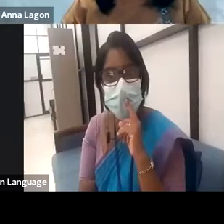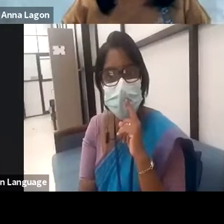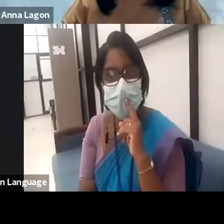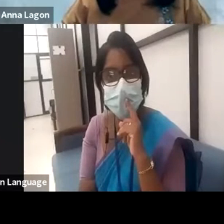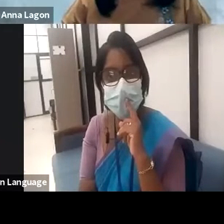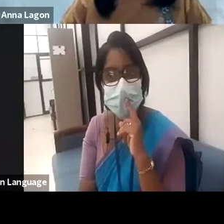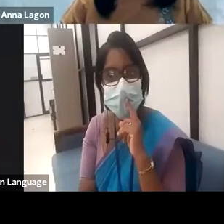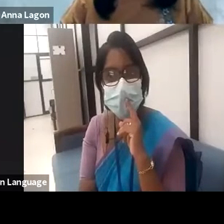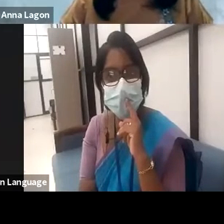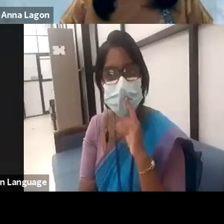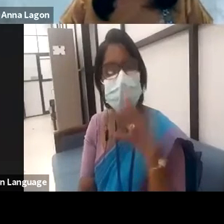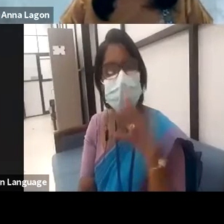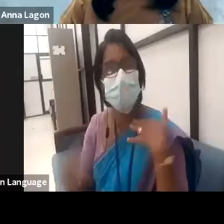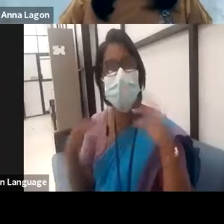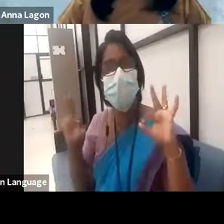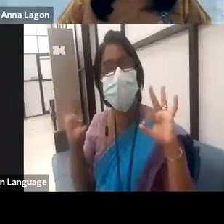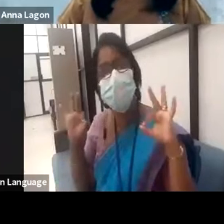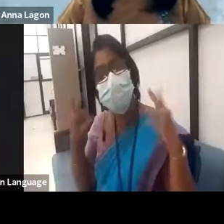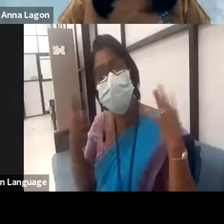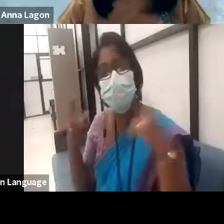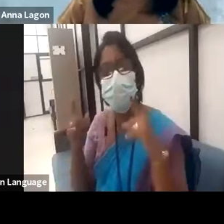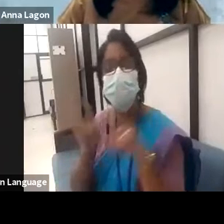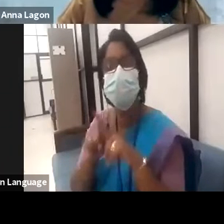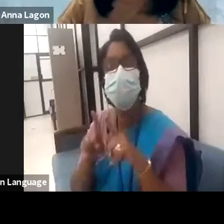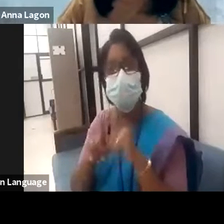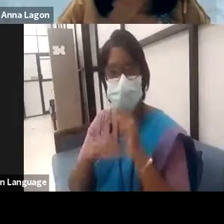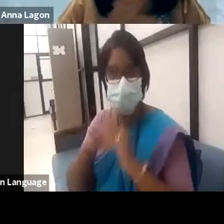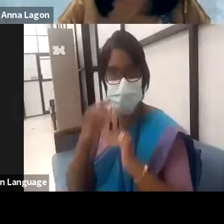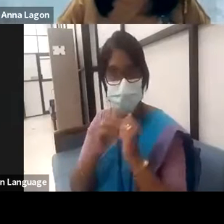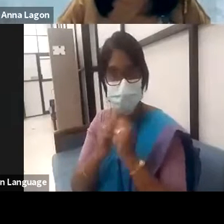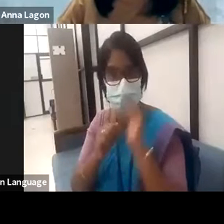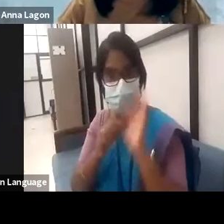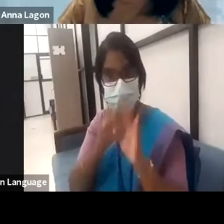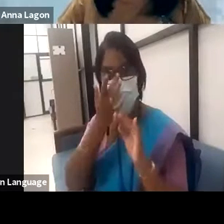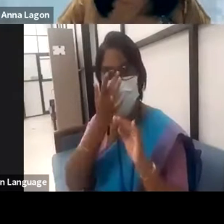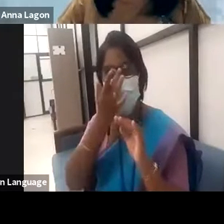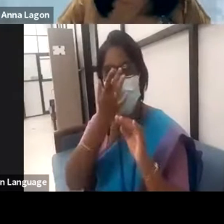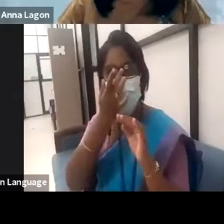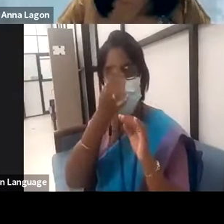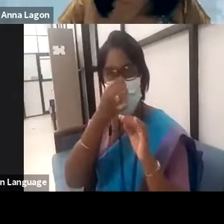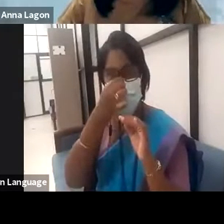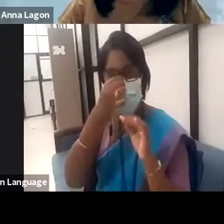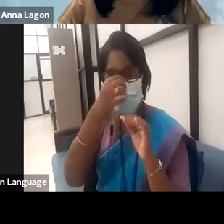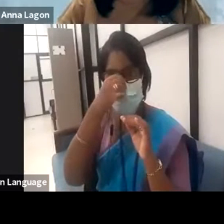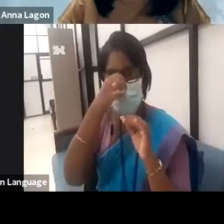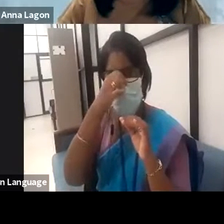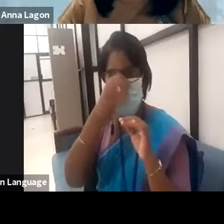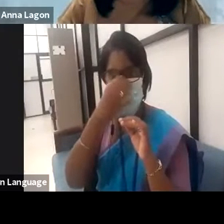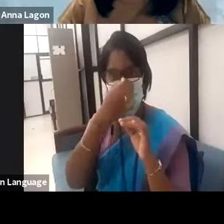areas that I listed, the SME is